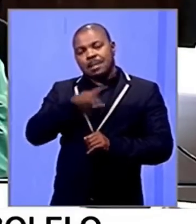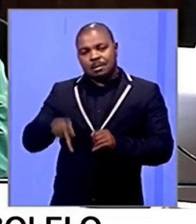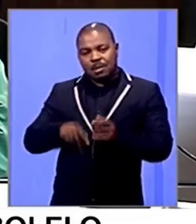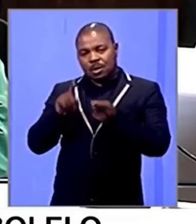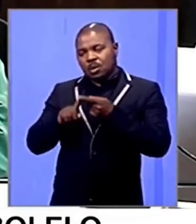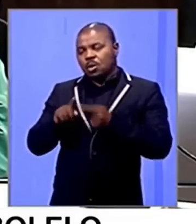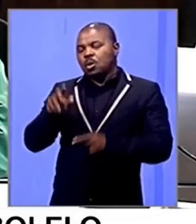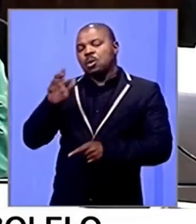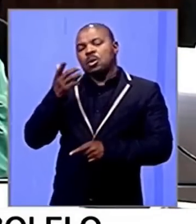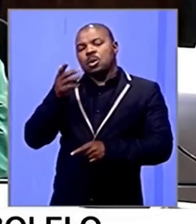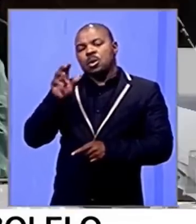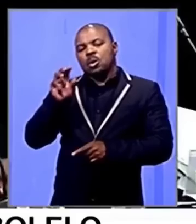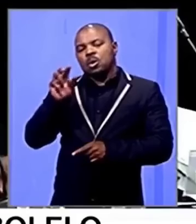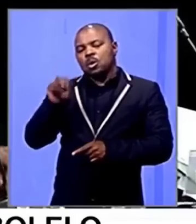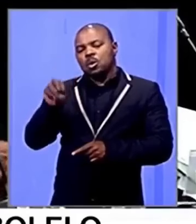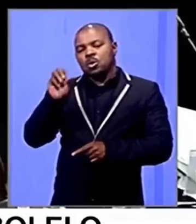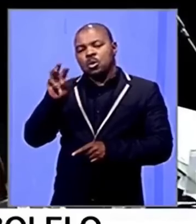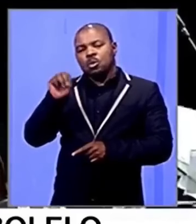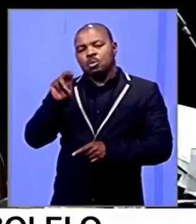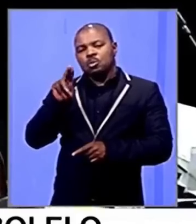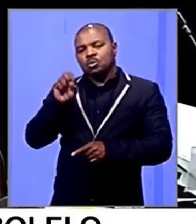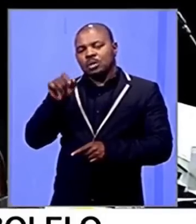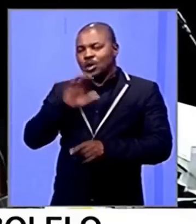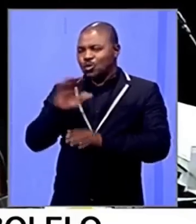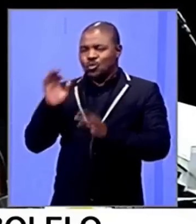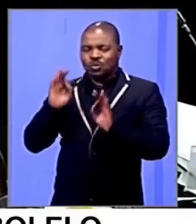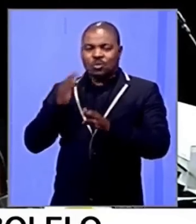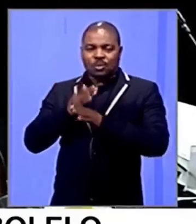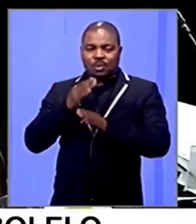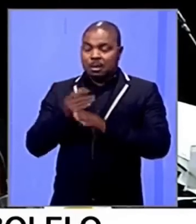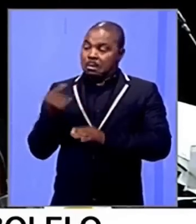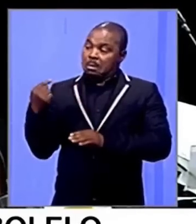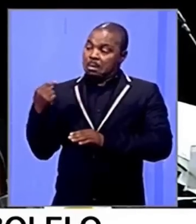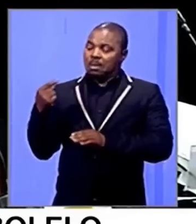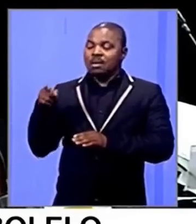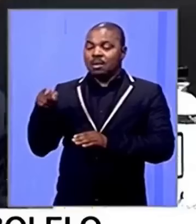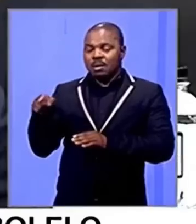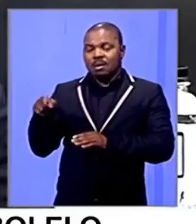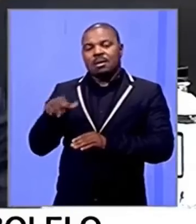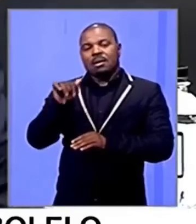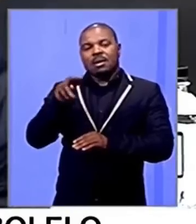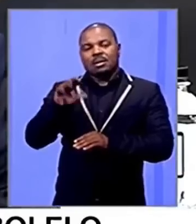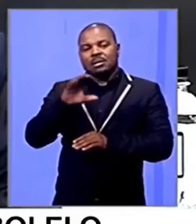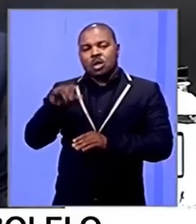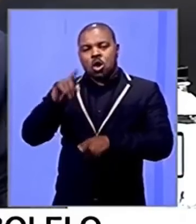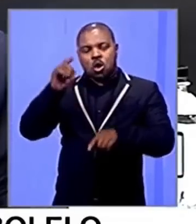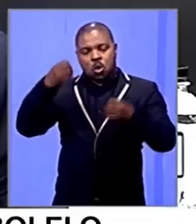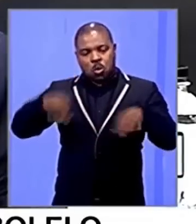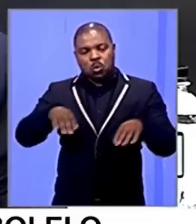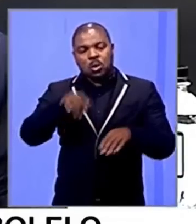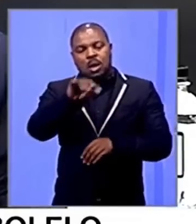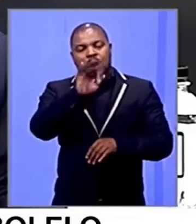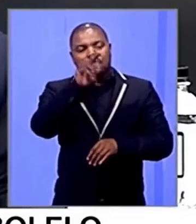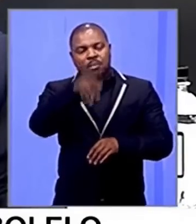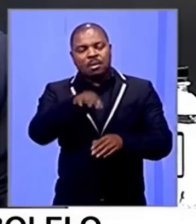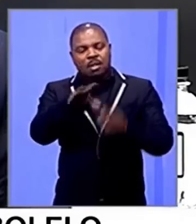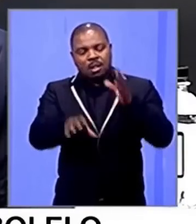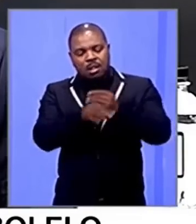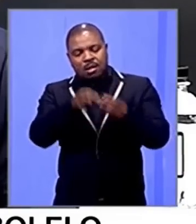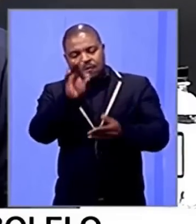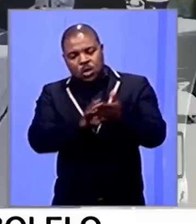kaiwang e le e sa lekaneng. Sešeng mo profenseng ANC e ne ya latlhegelwa go tswa go IFP mo ditlhophong tlaleletso kwa e neng e tlwaetse